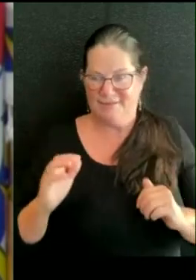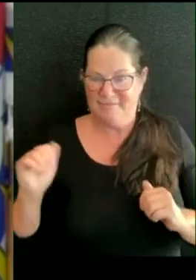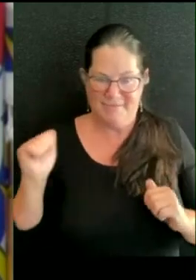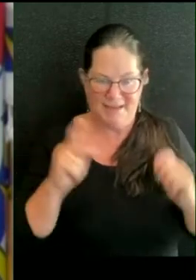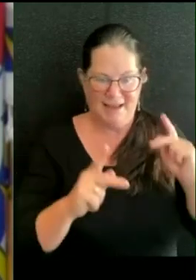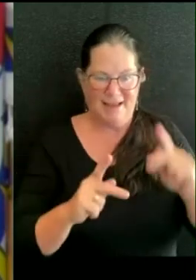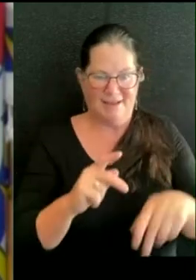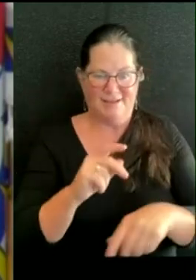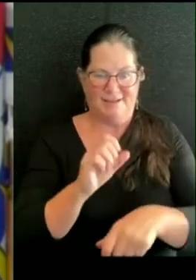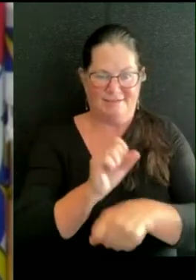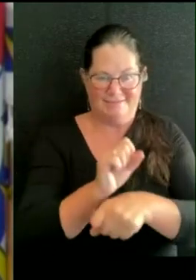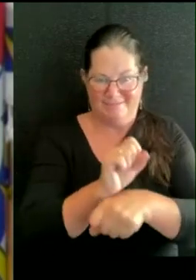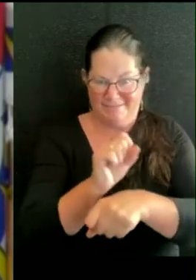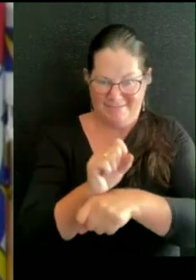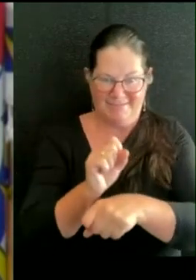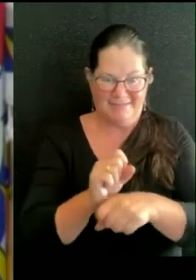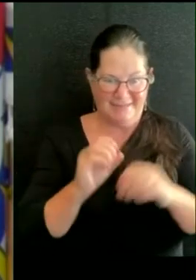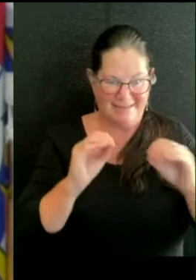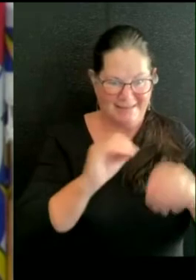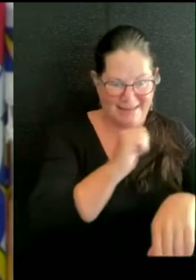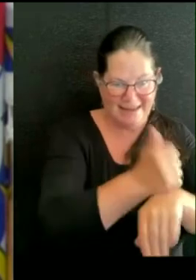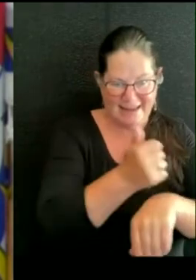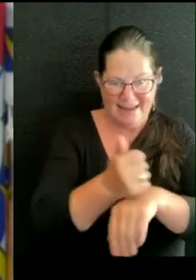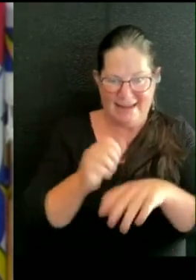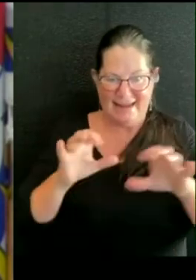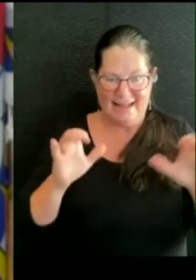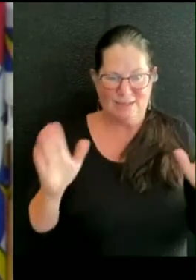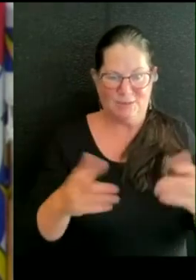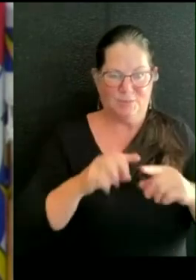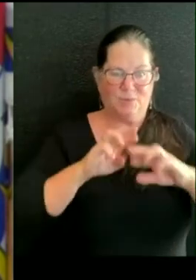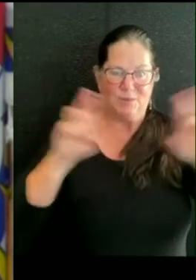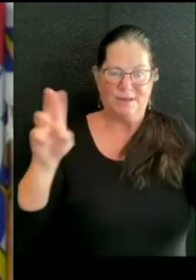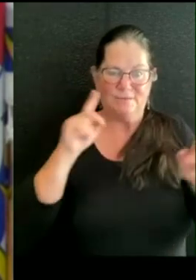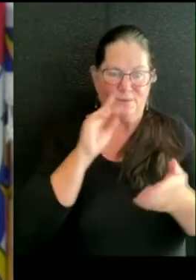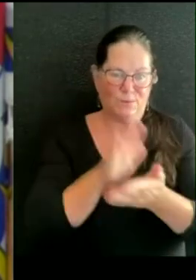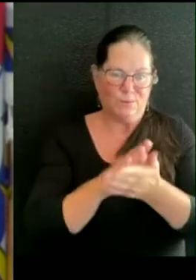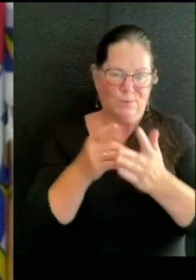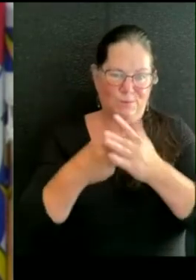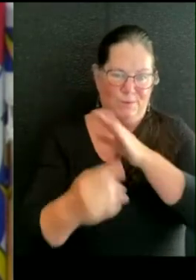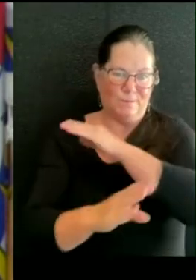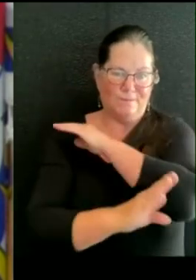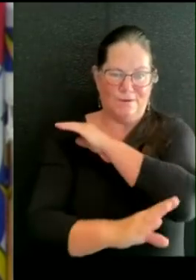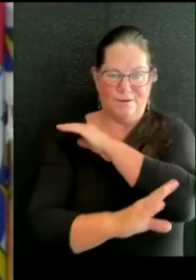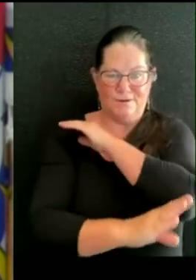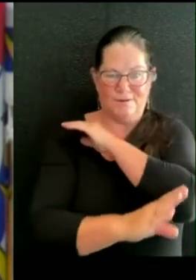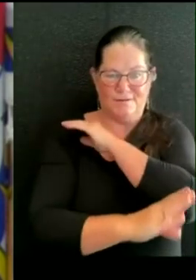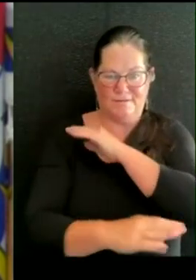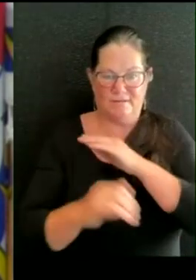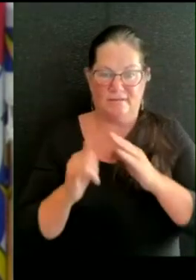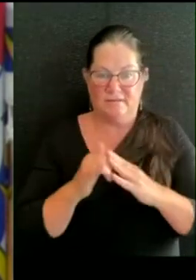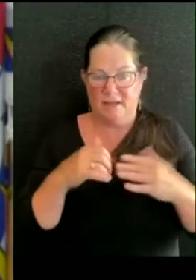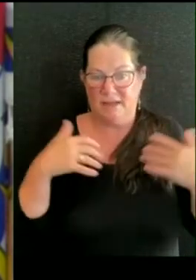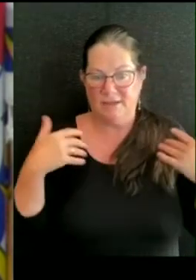to set up their classrooms for the resumption of business there. That's a major milestone for the community.